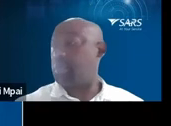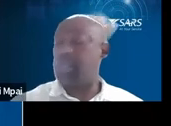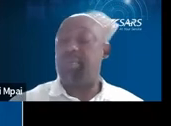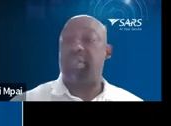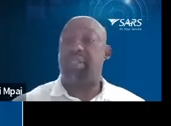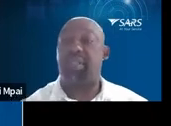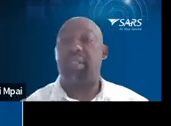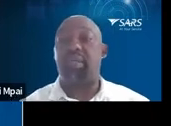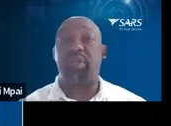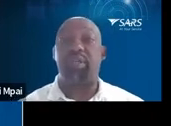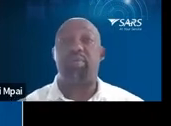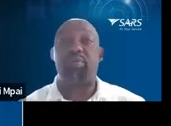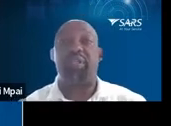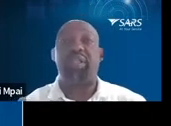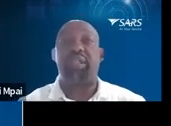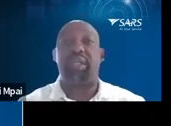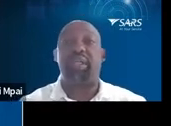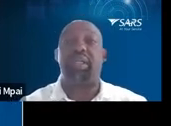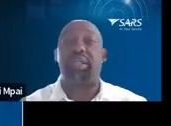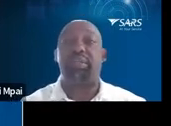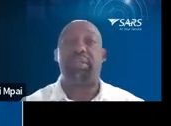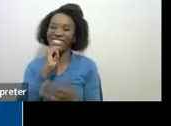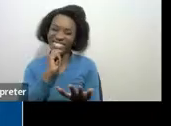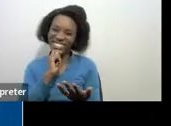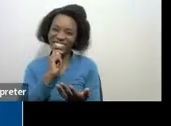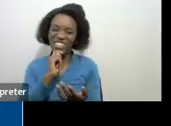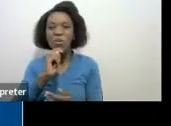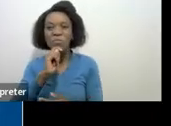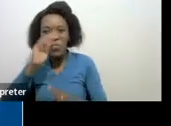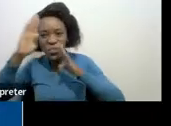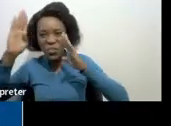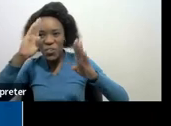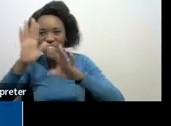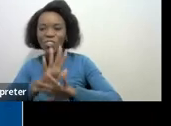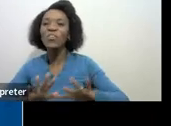Pudim suppose it's still in the morning good morning everyone